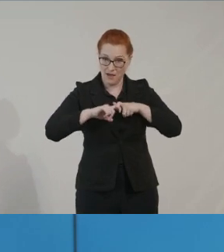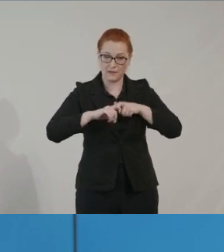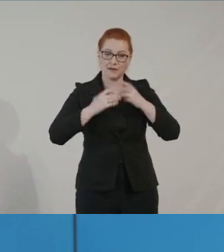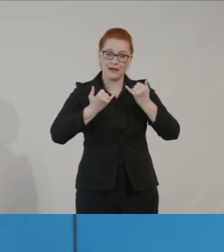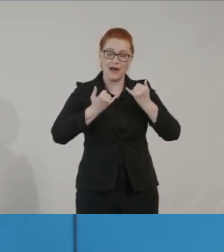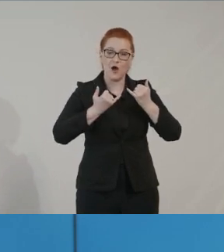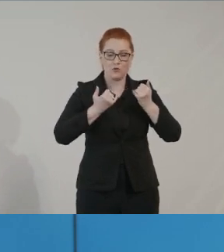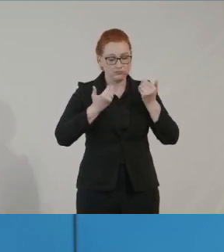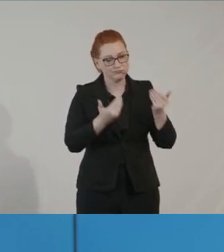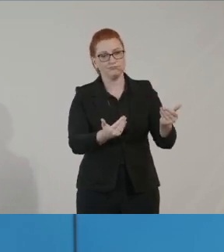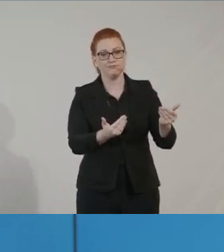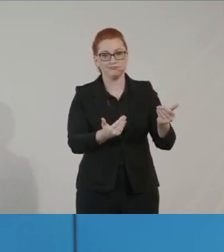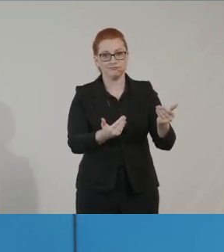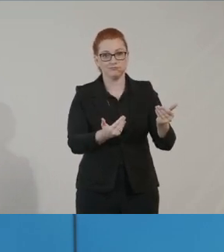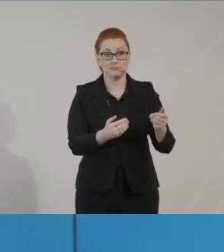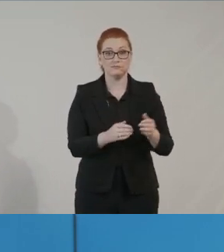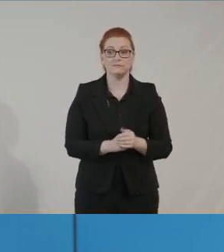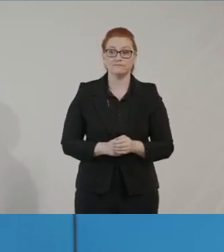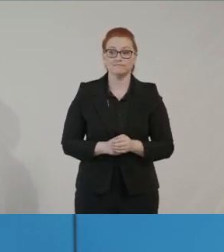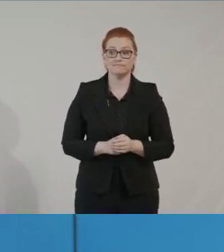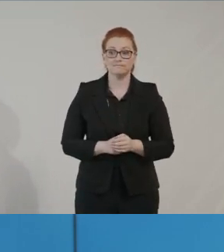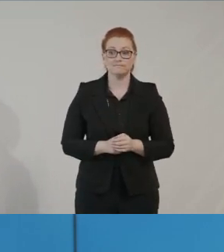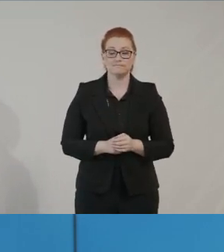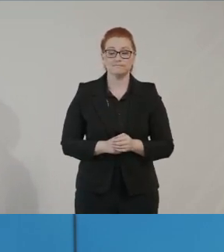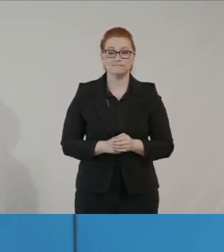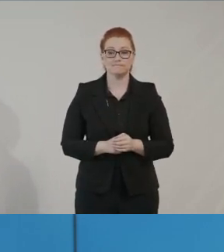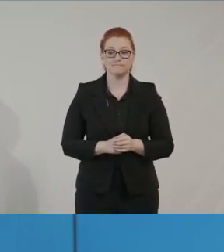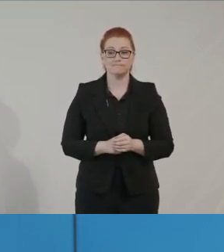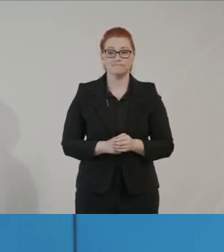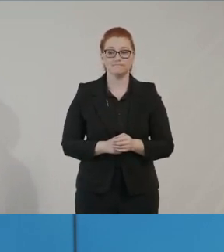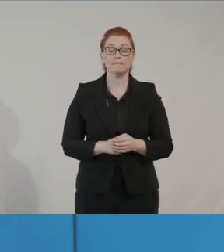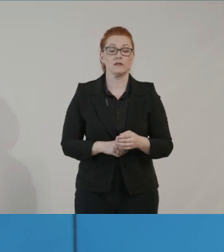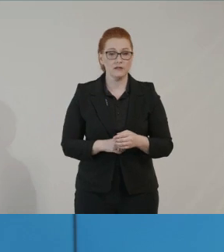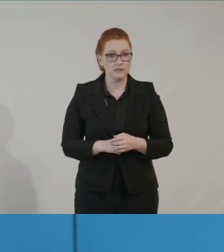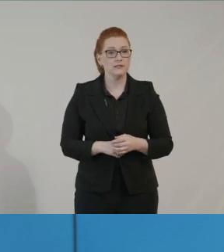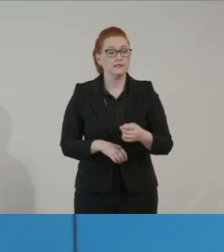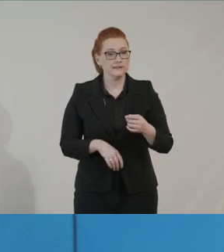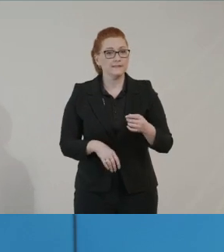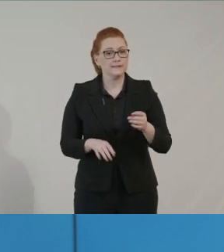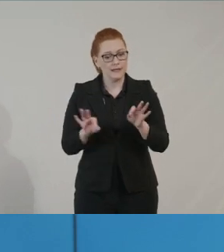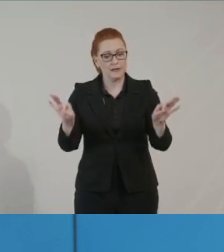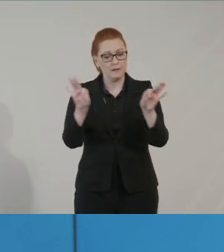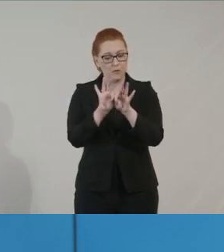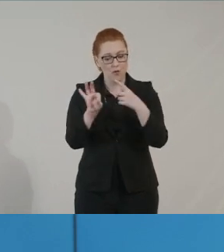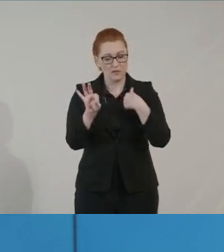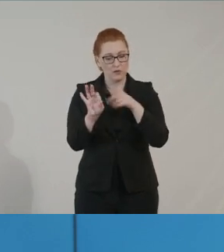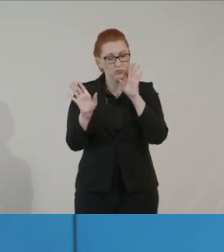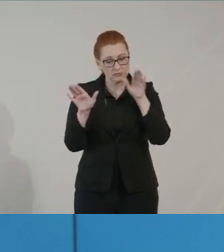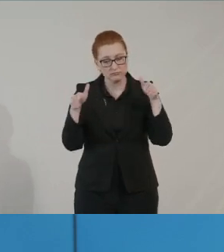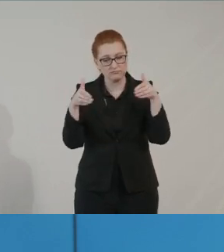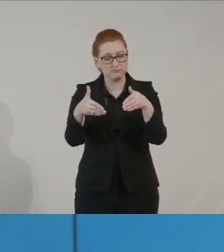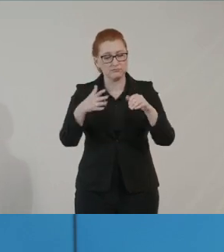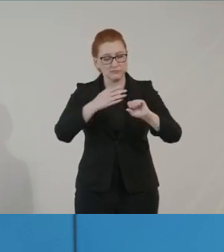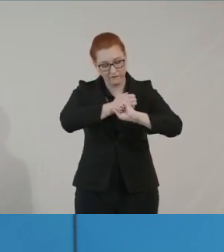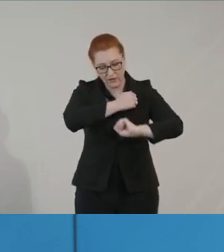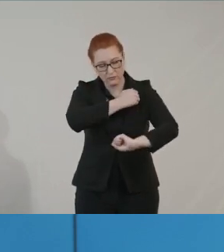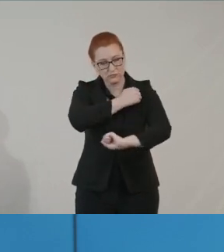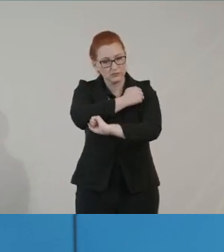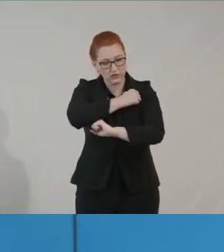It's going to be important that we focus on the fundamentals that allowed us to get to a position